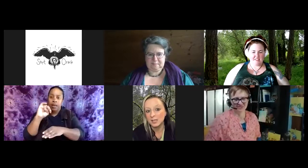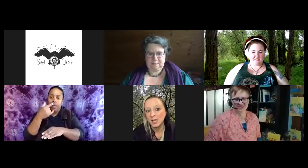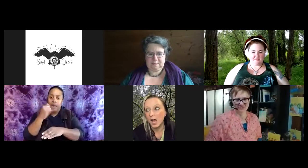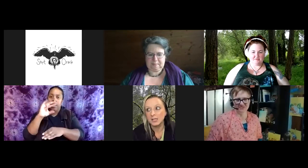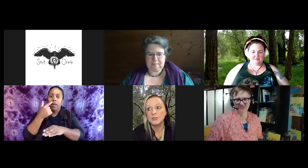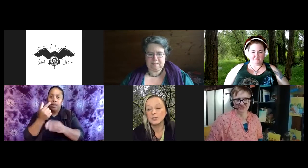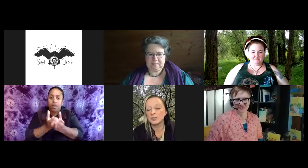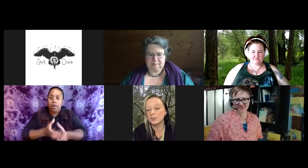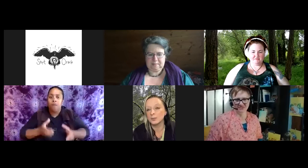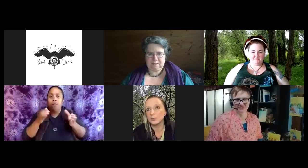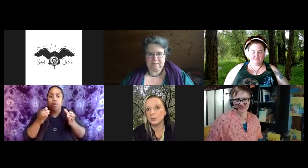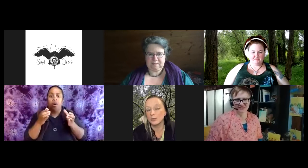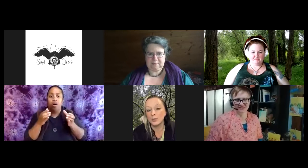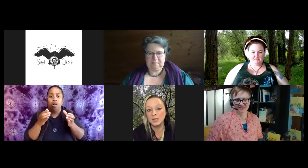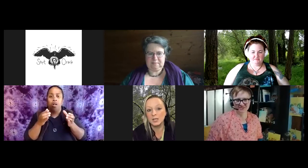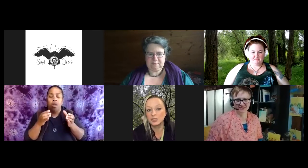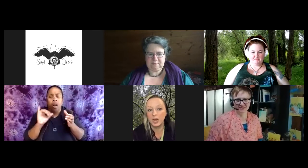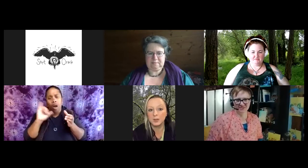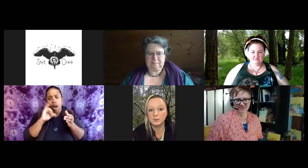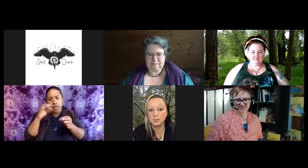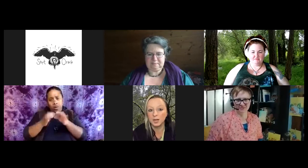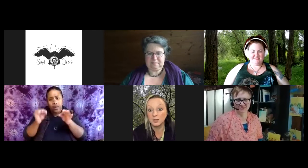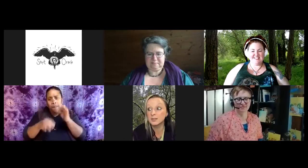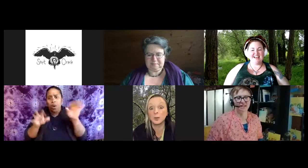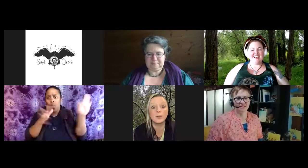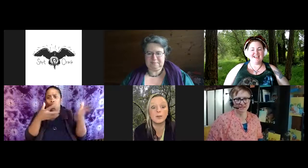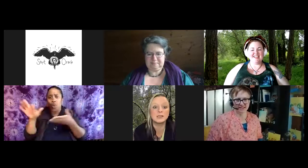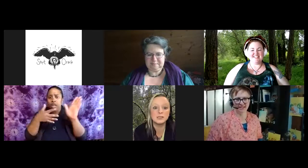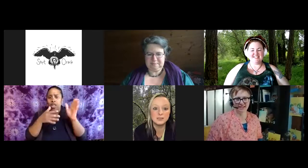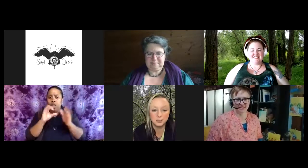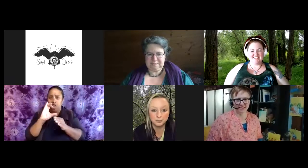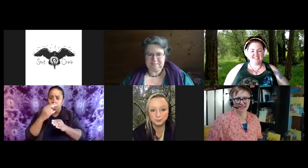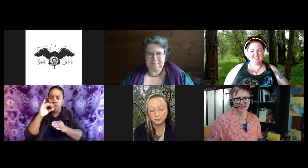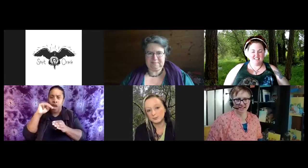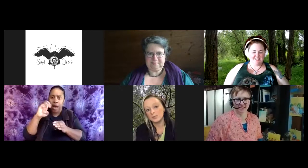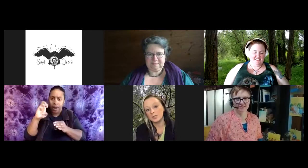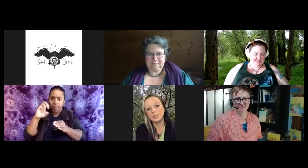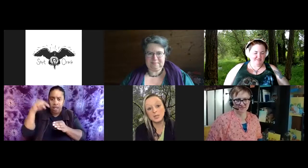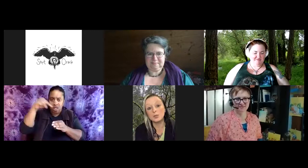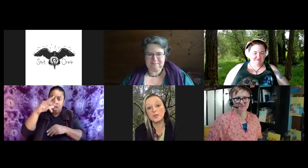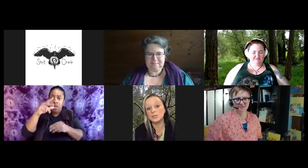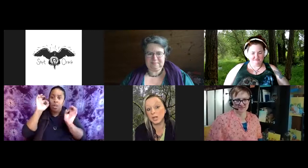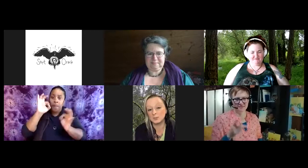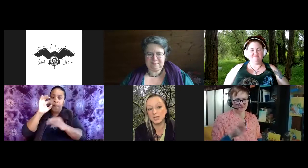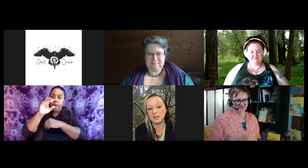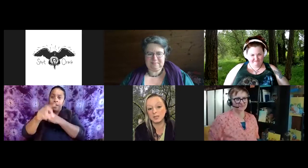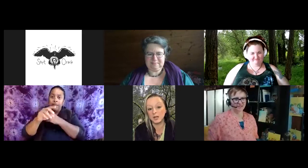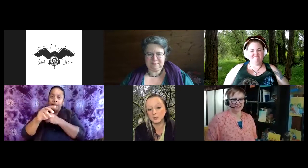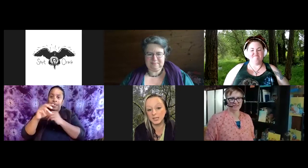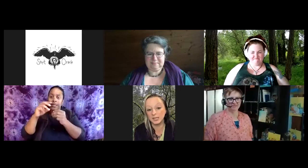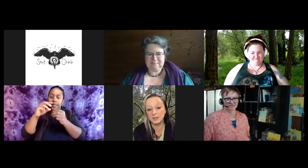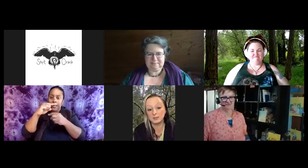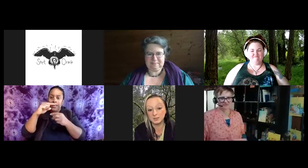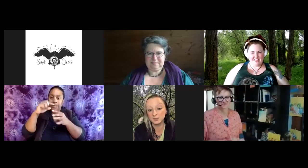And even just simple wind chimes. This is the perfect season to get your wind chimes out